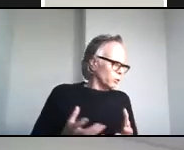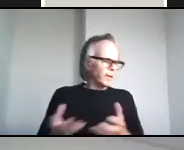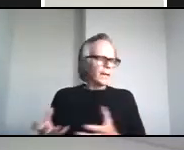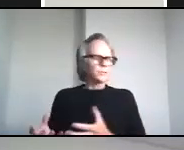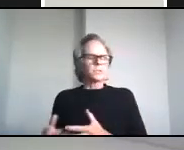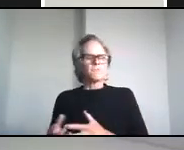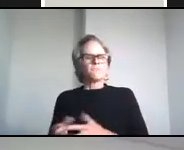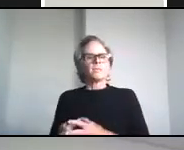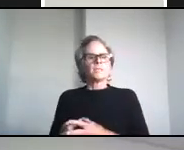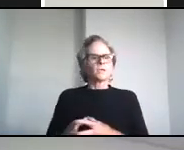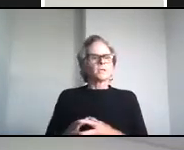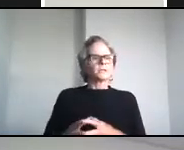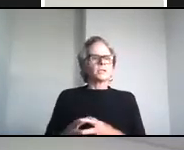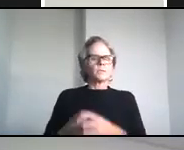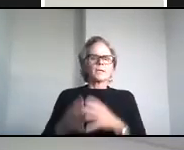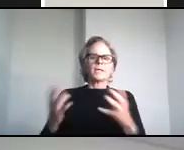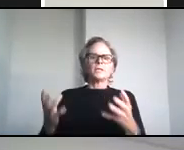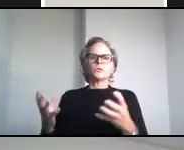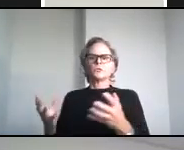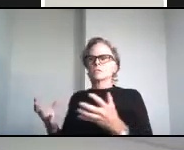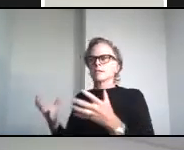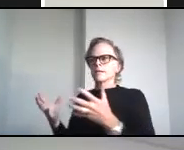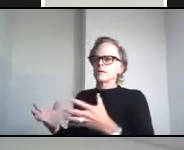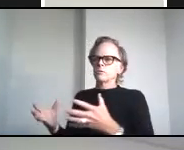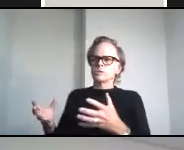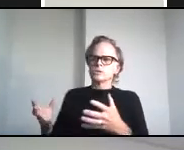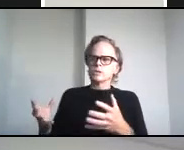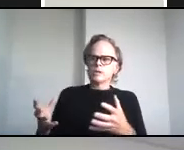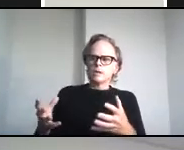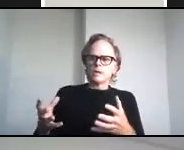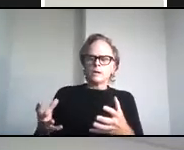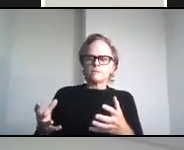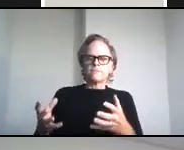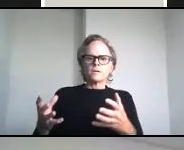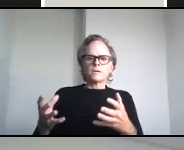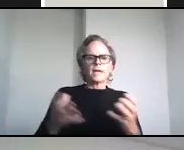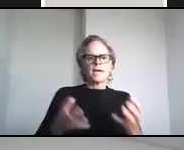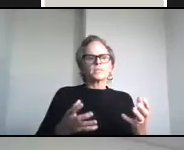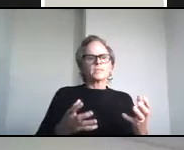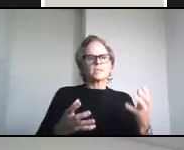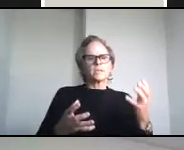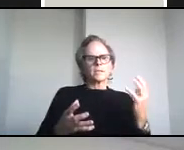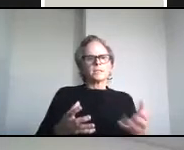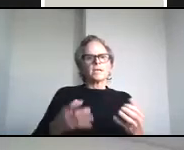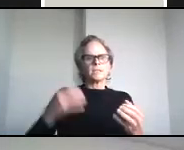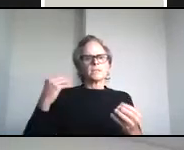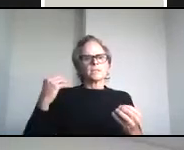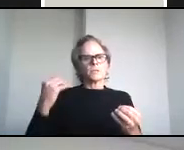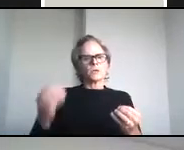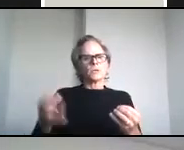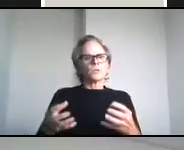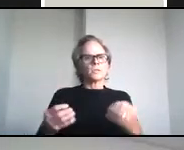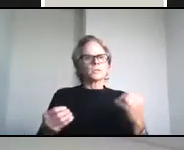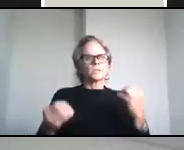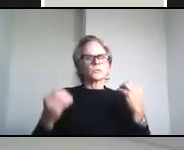the room that houses their fairy tale collection. And we again used the language of classic late 19th